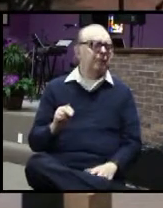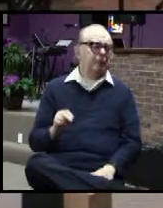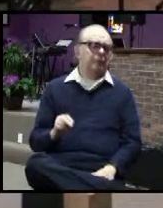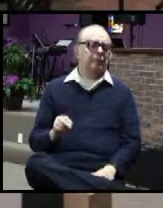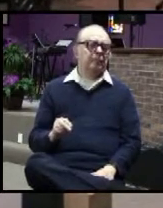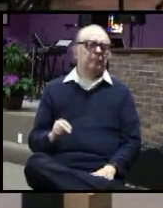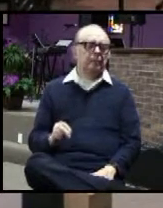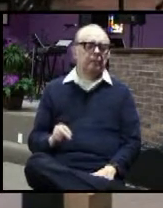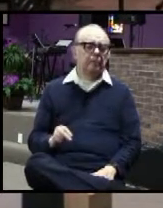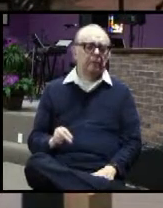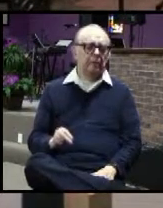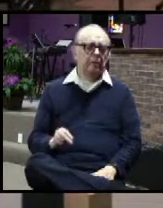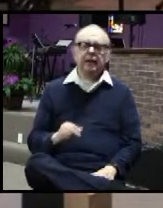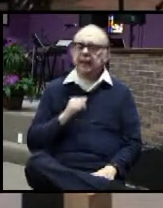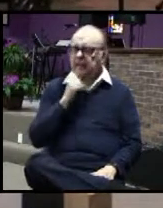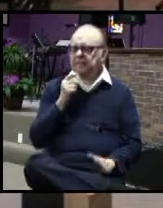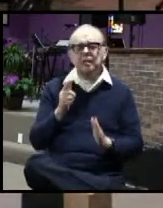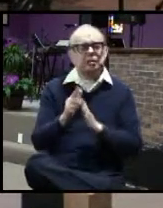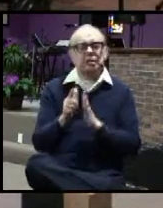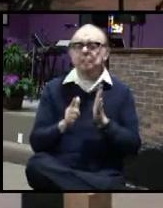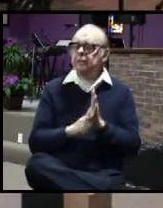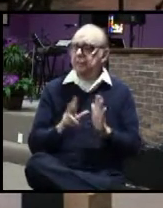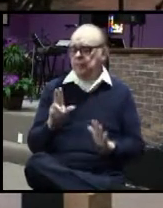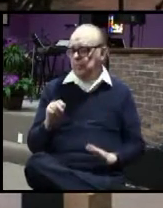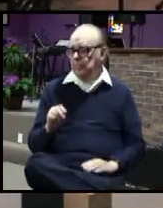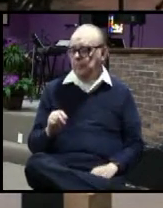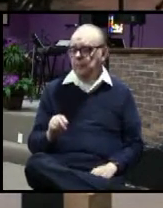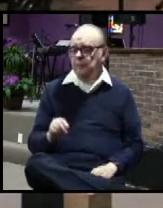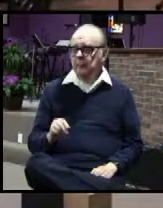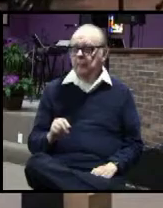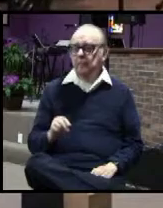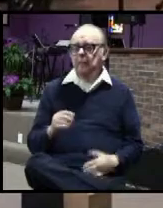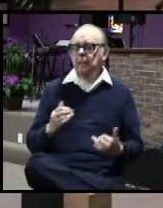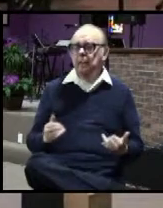It isn't legalistic. Now,